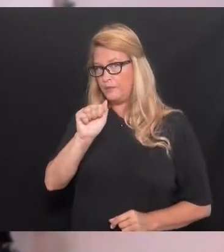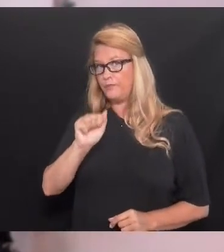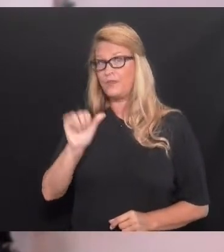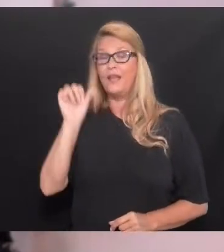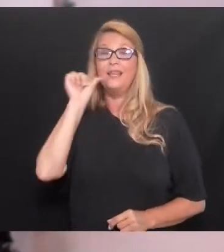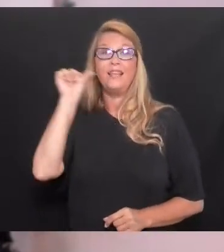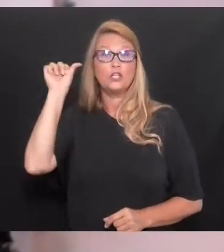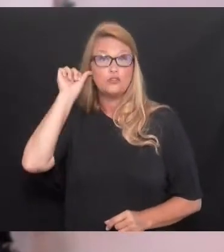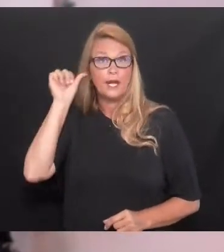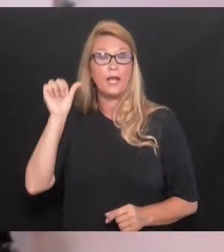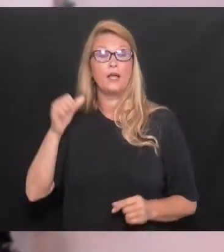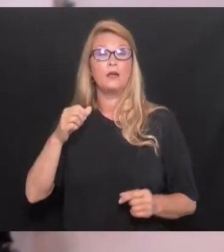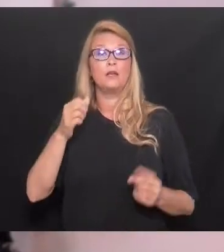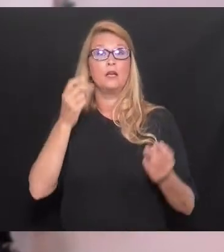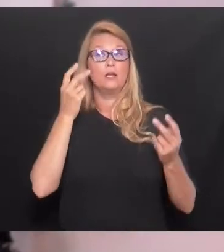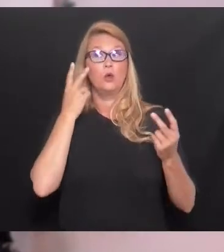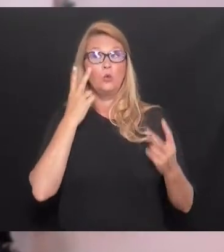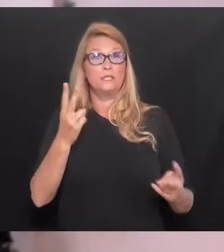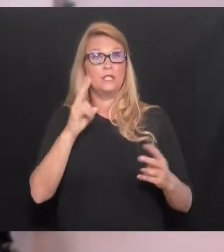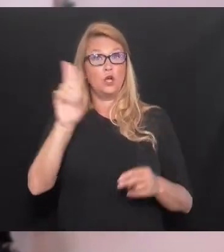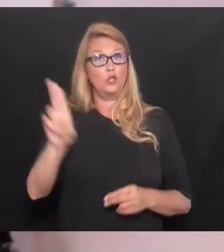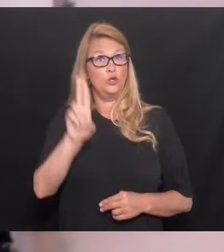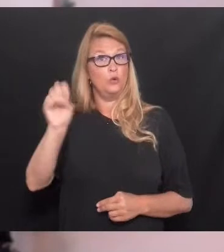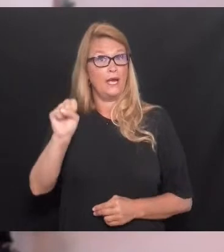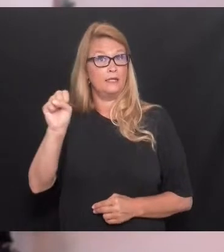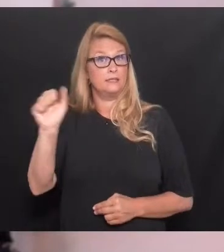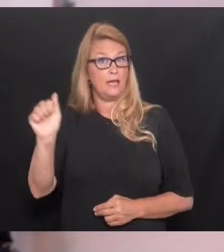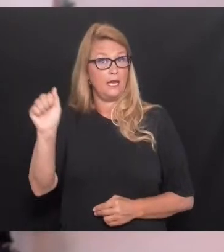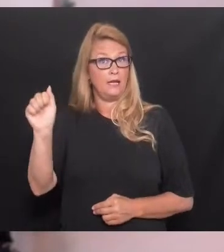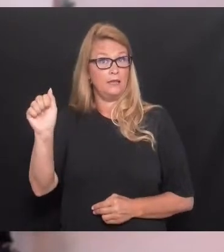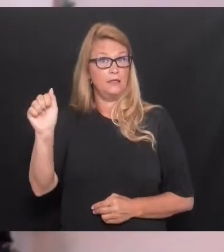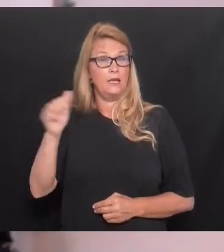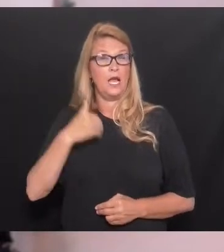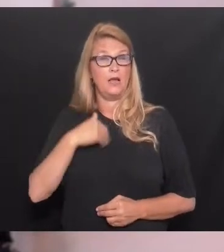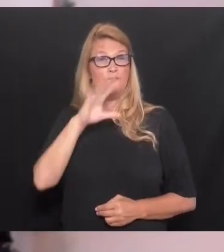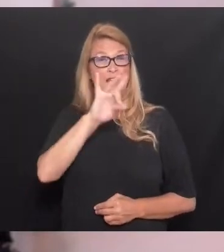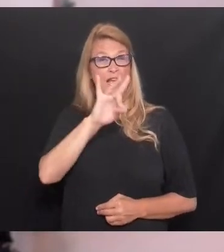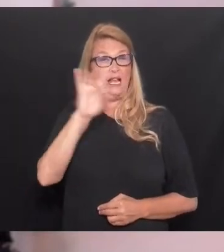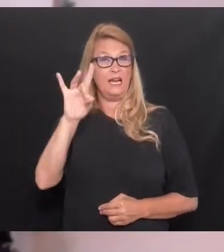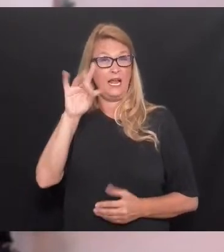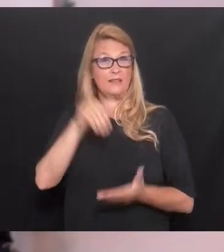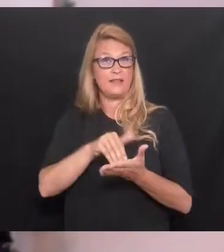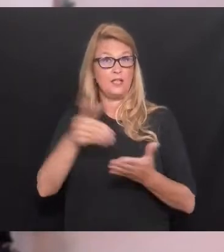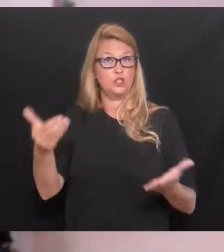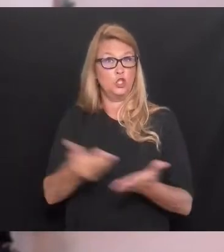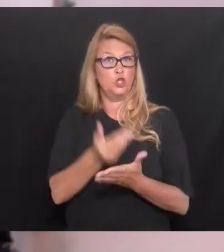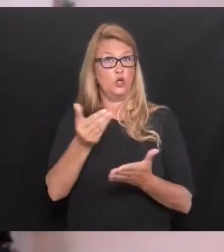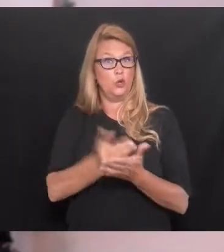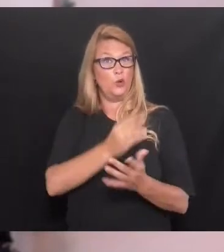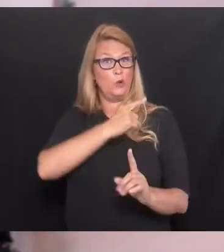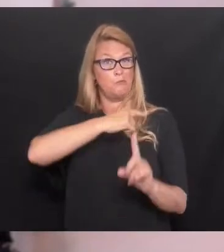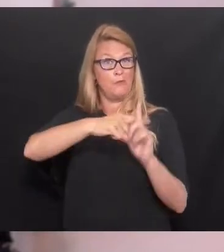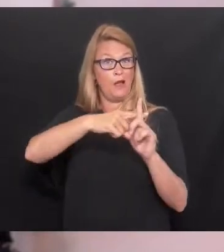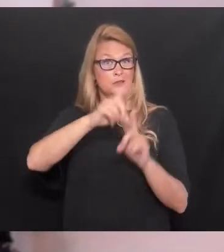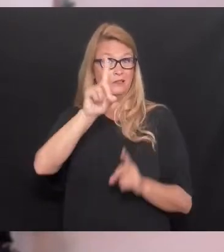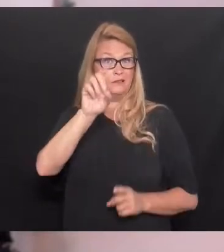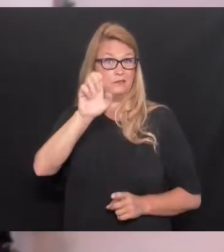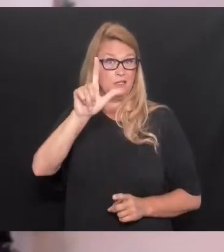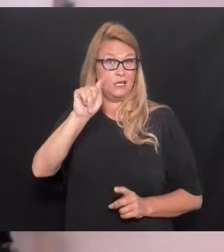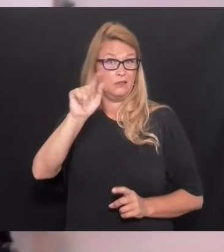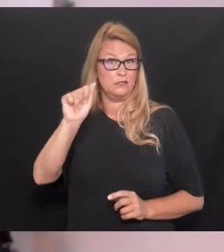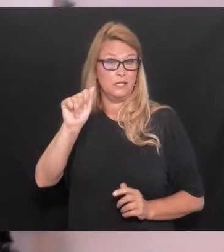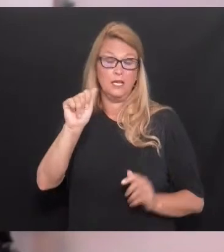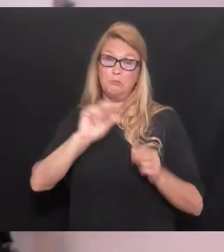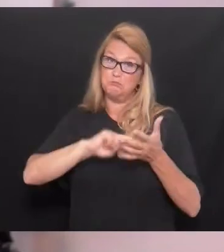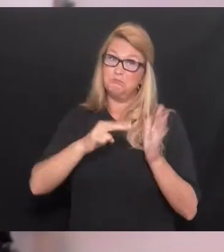Yesterday, we saw in the United States over 88,000 new cases, which is a continued